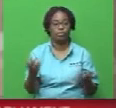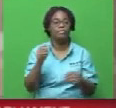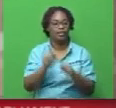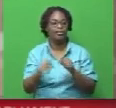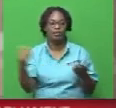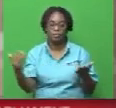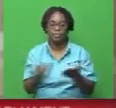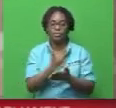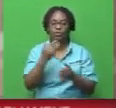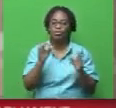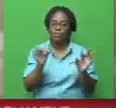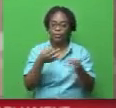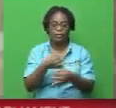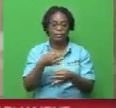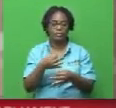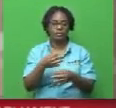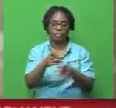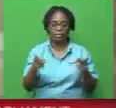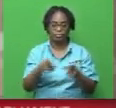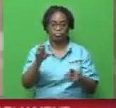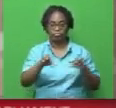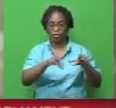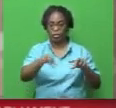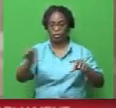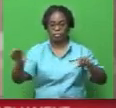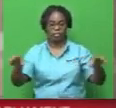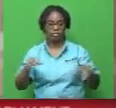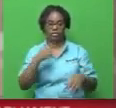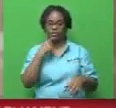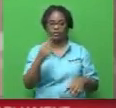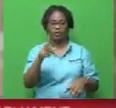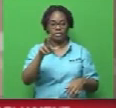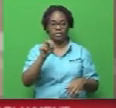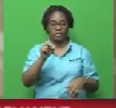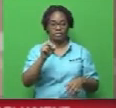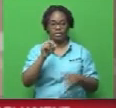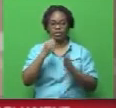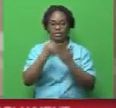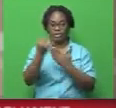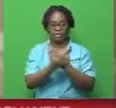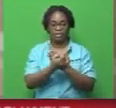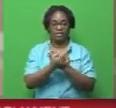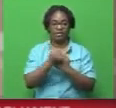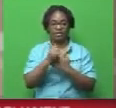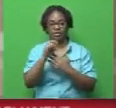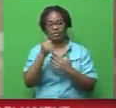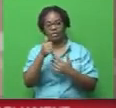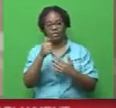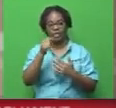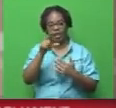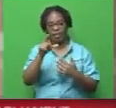in both North and South. Madam President, on the 30th of July, about 10, 11 days before the general election